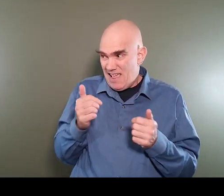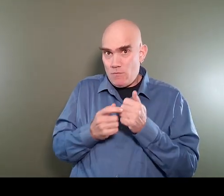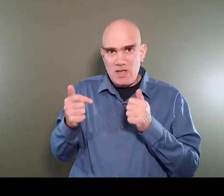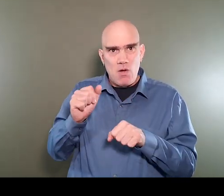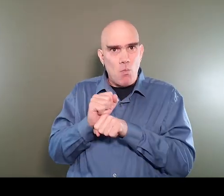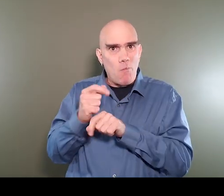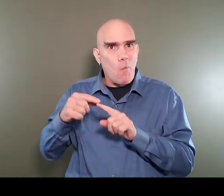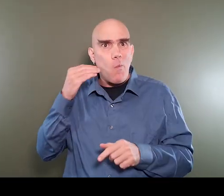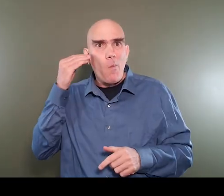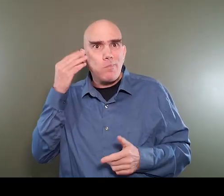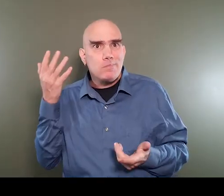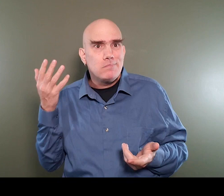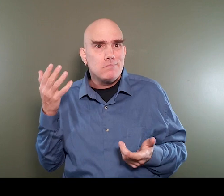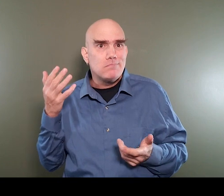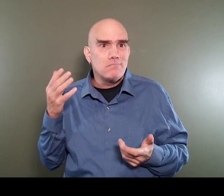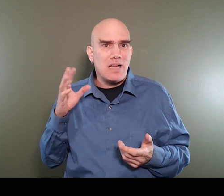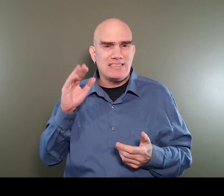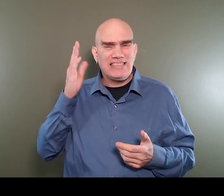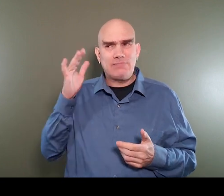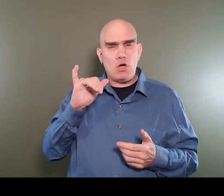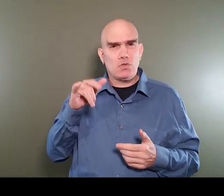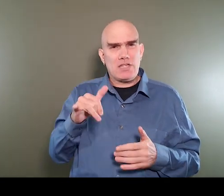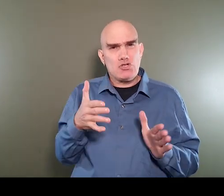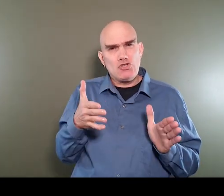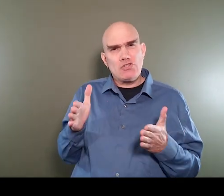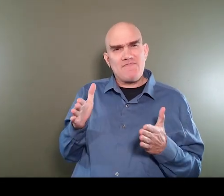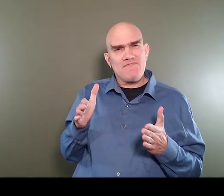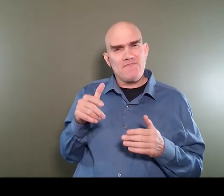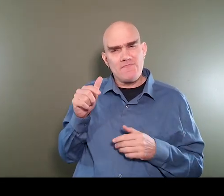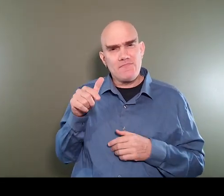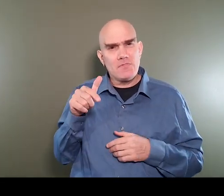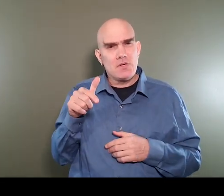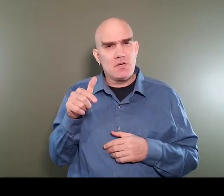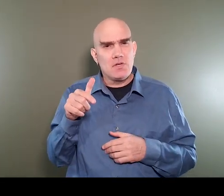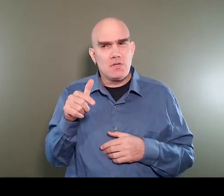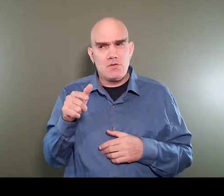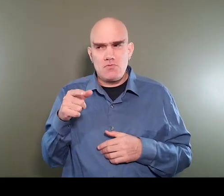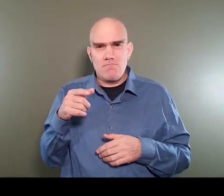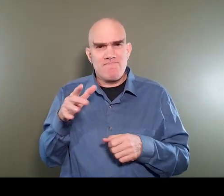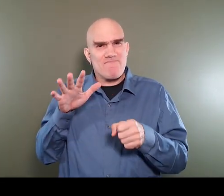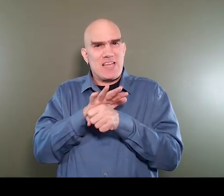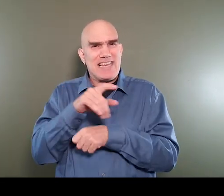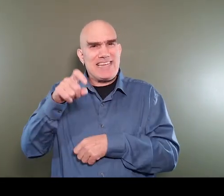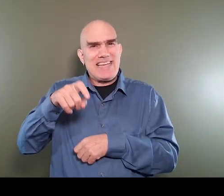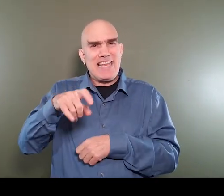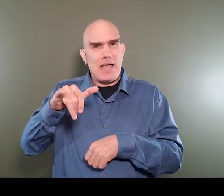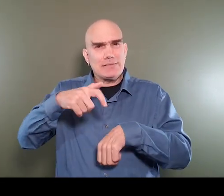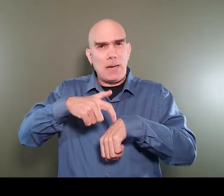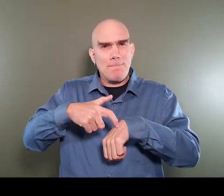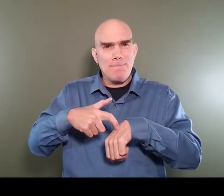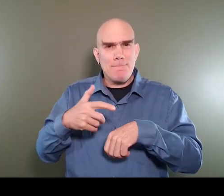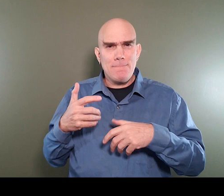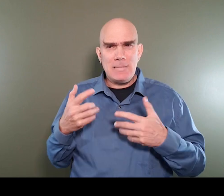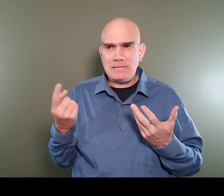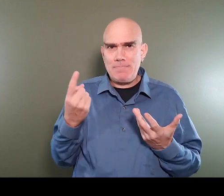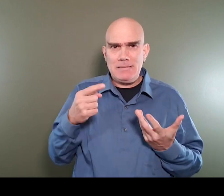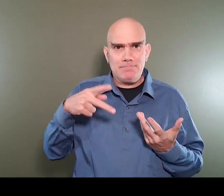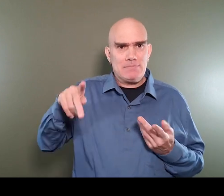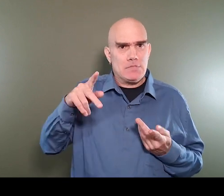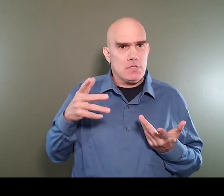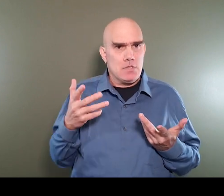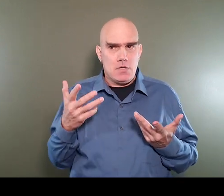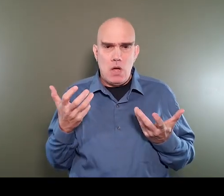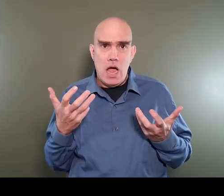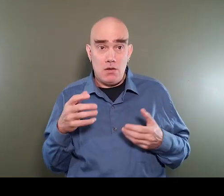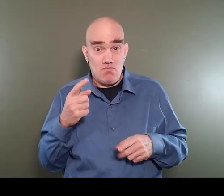the studio, and everybody can work remotely. And also it seems like this shift that you made filled a